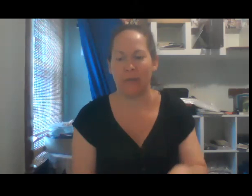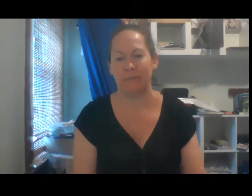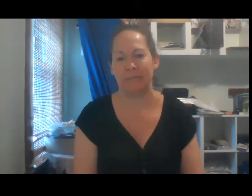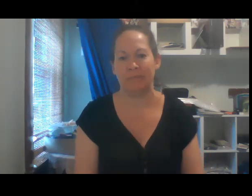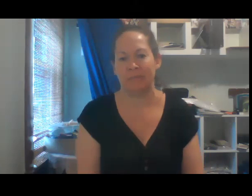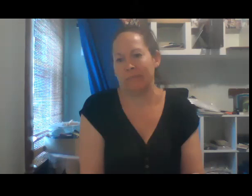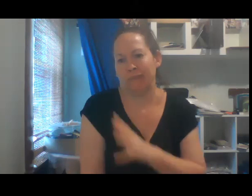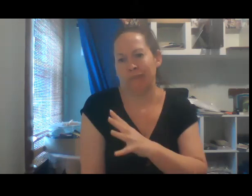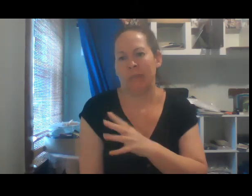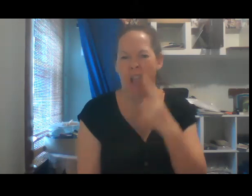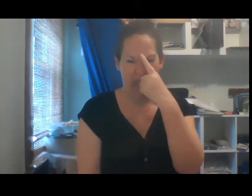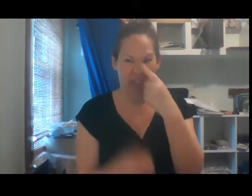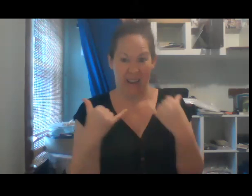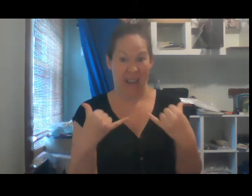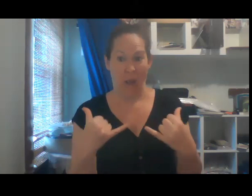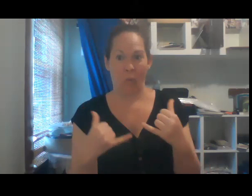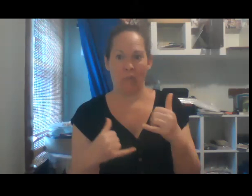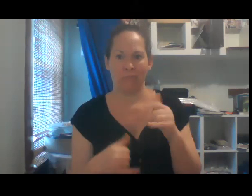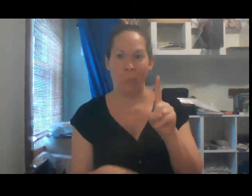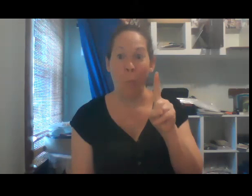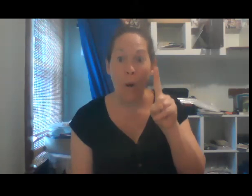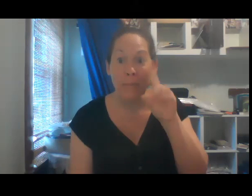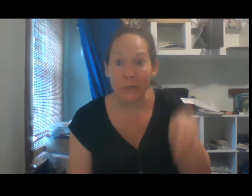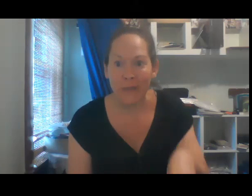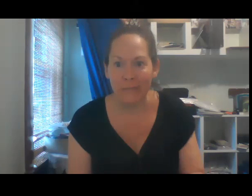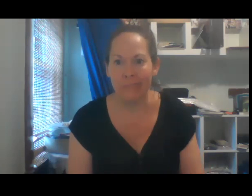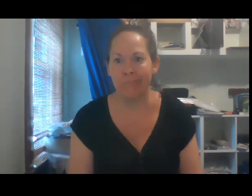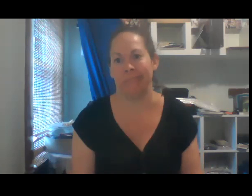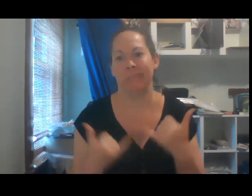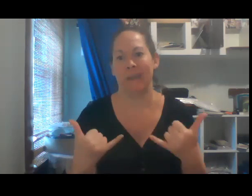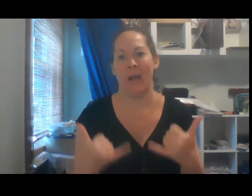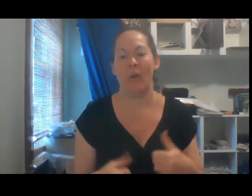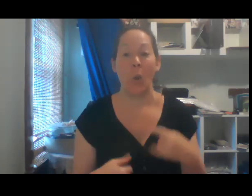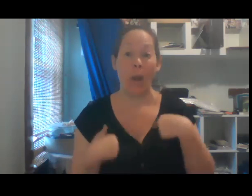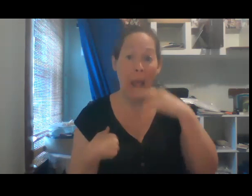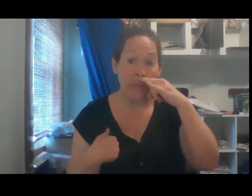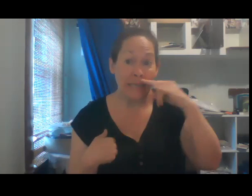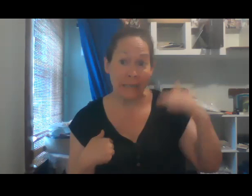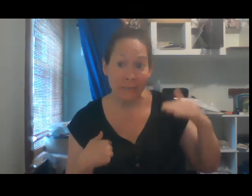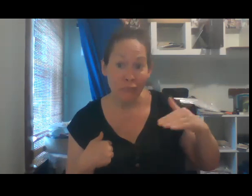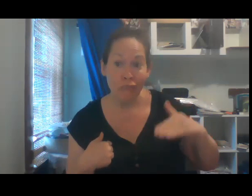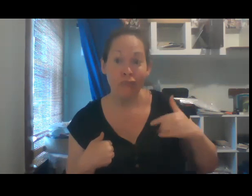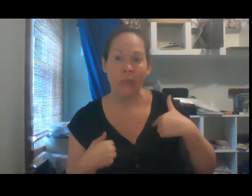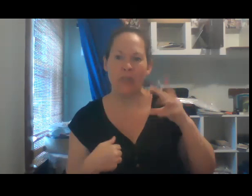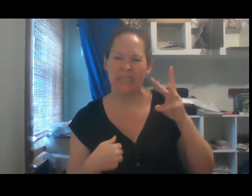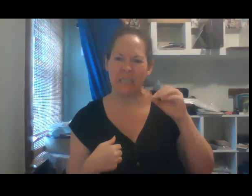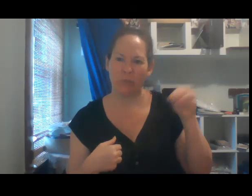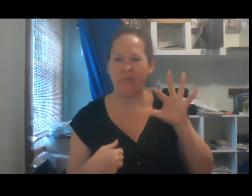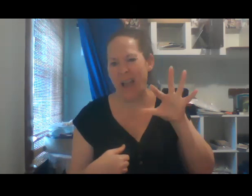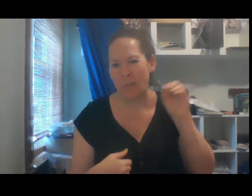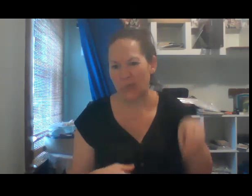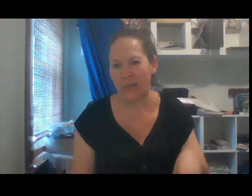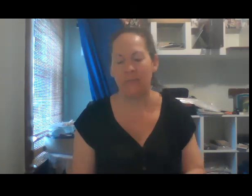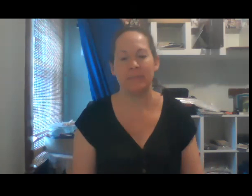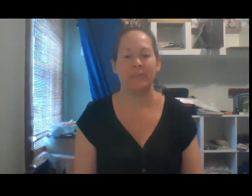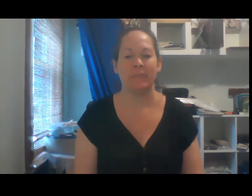interest rate. I think now savings is less than 1%. I remember as a kid, you could save between like 3 and 5, and loans